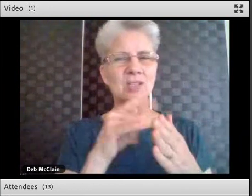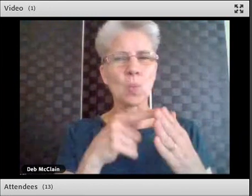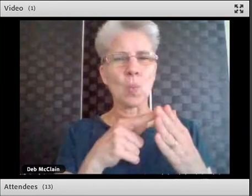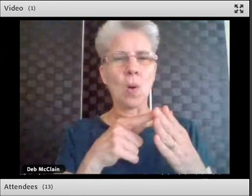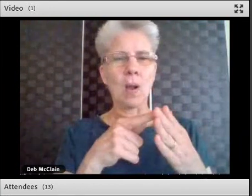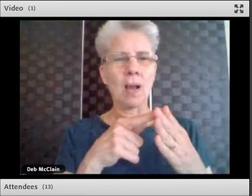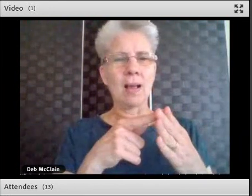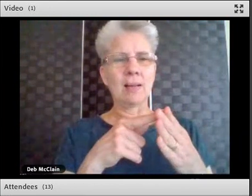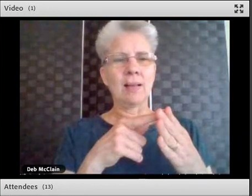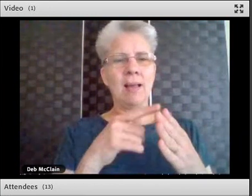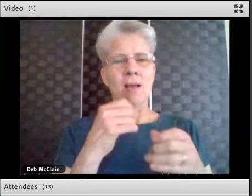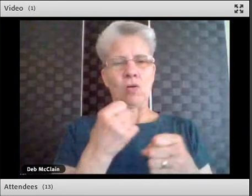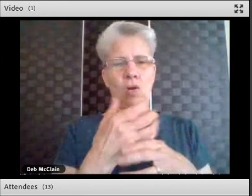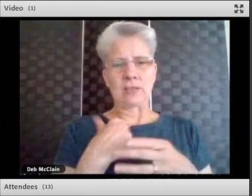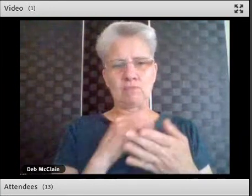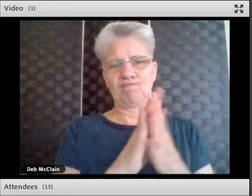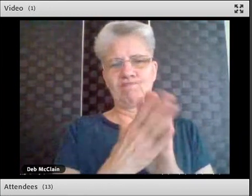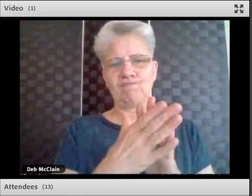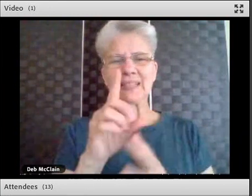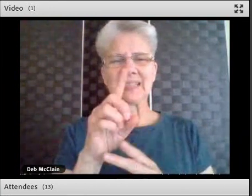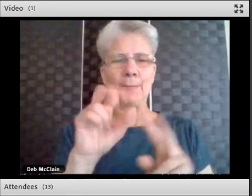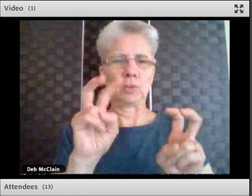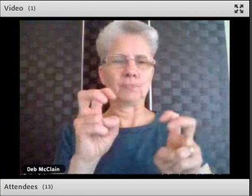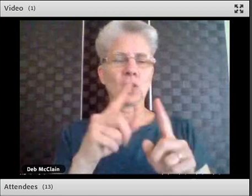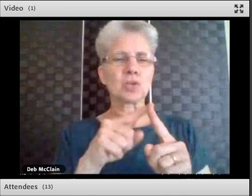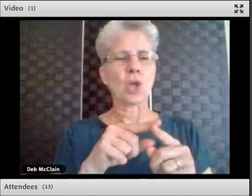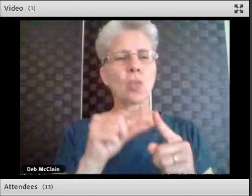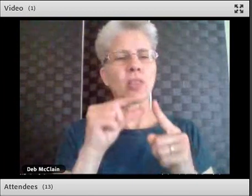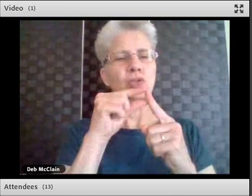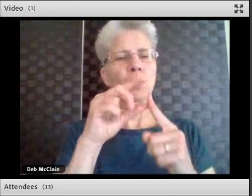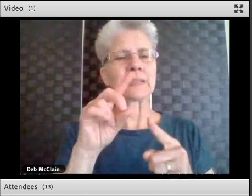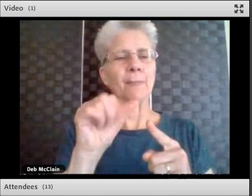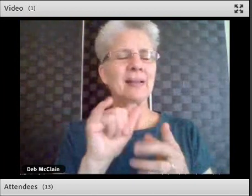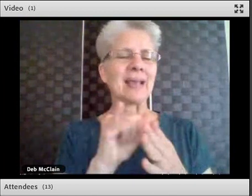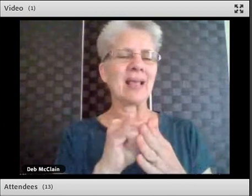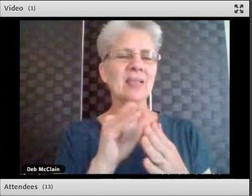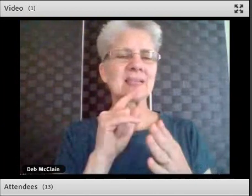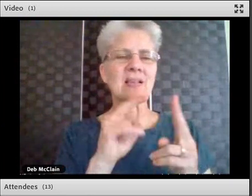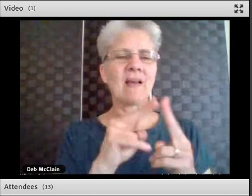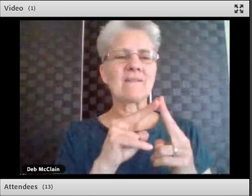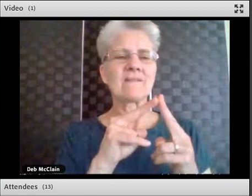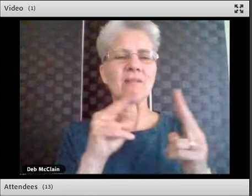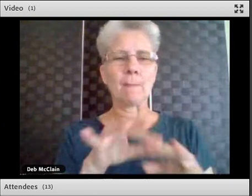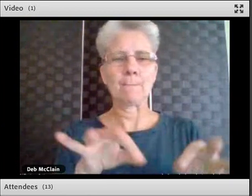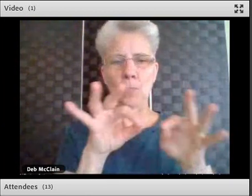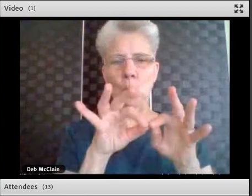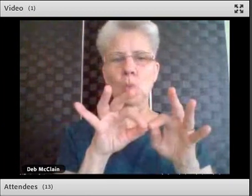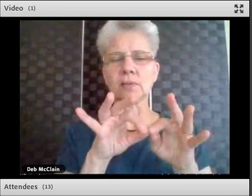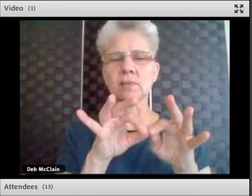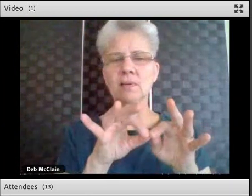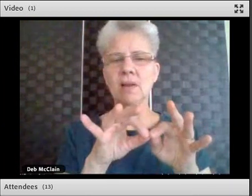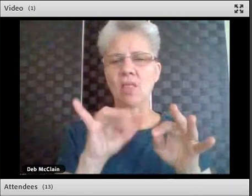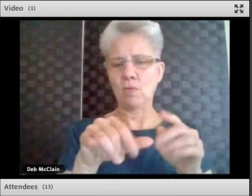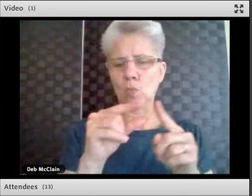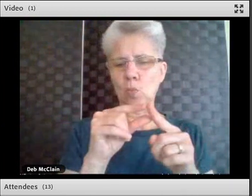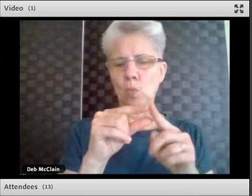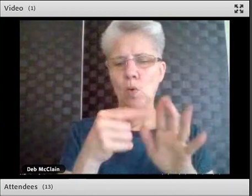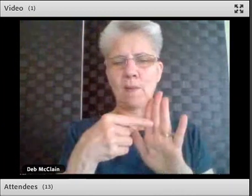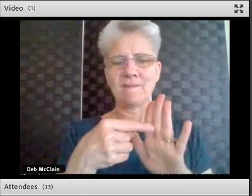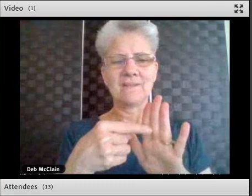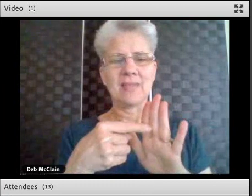us disabled, if you will. So the term disability, and this is very important, reflects